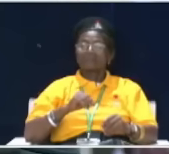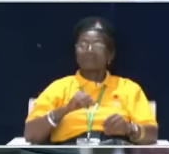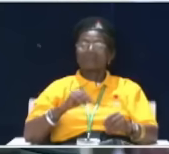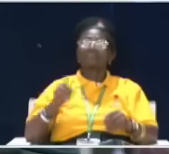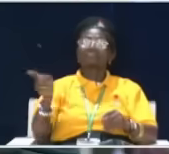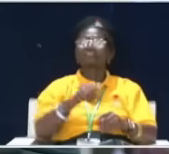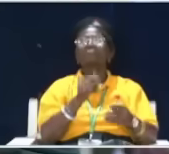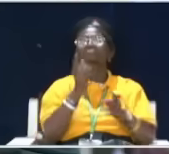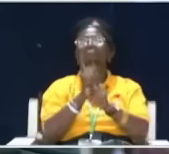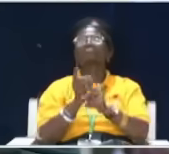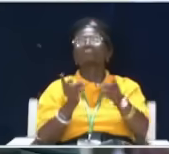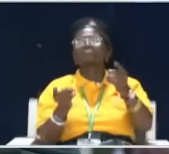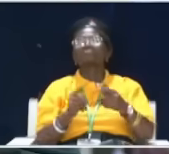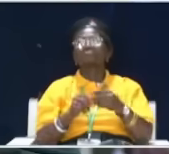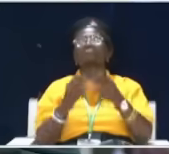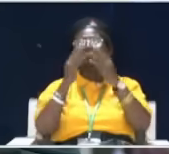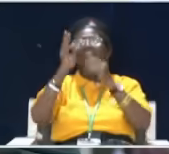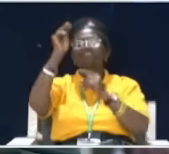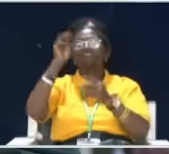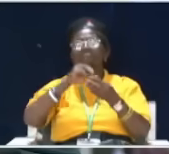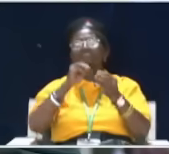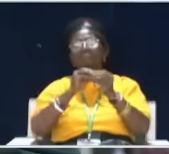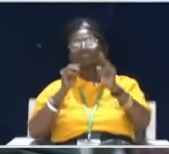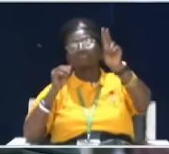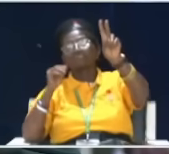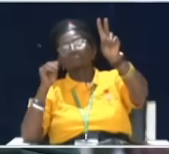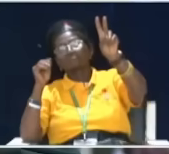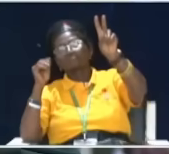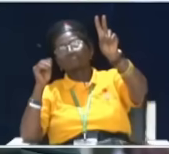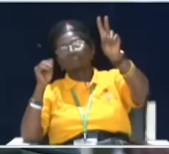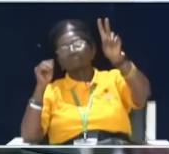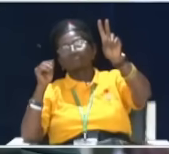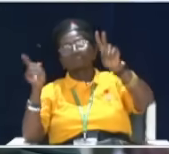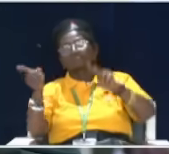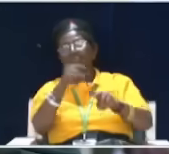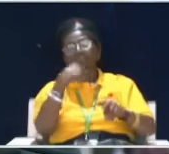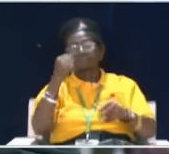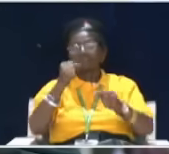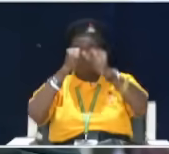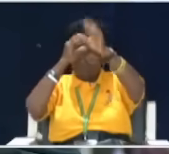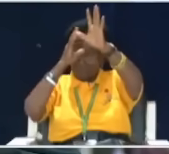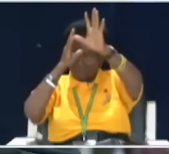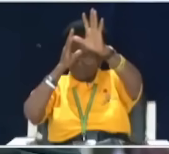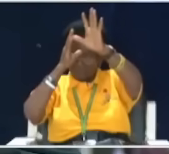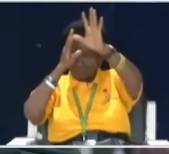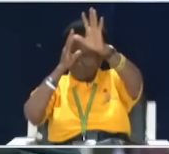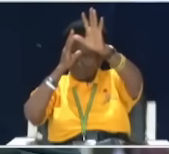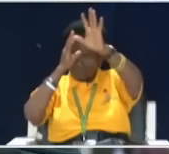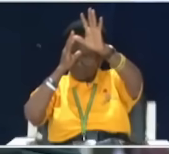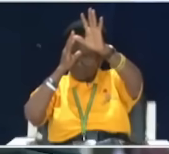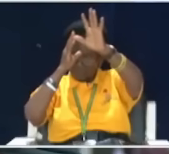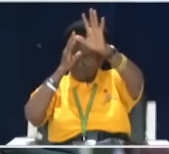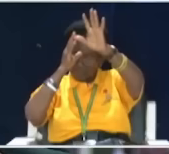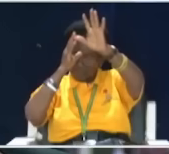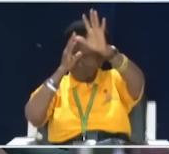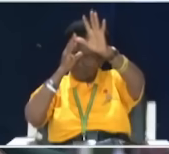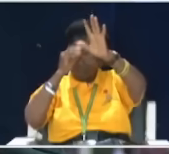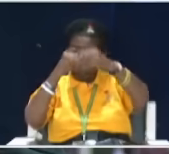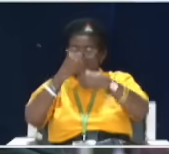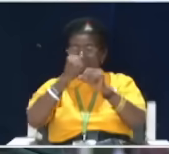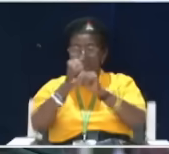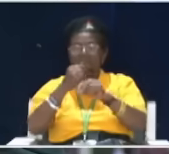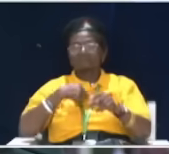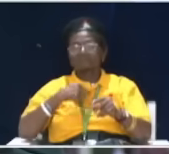Number two. Ekeji. You say, Father, Baba, make me